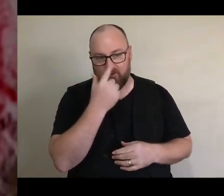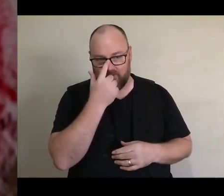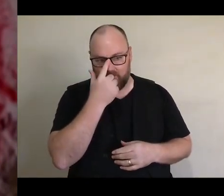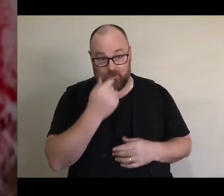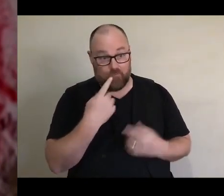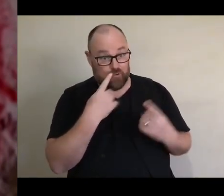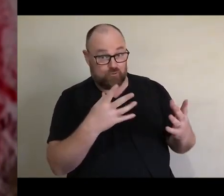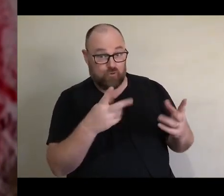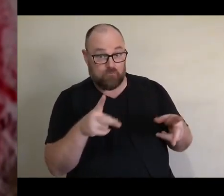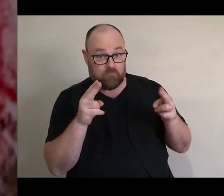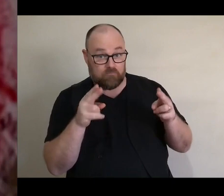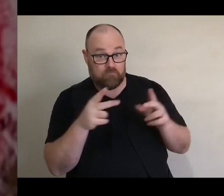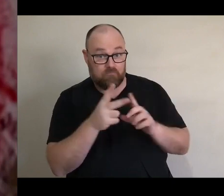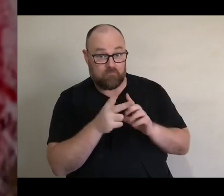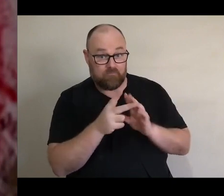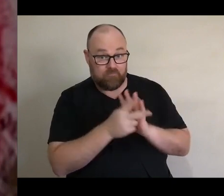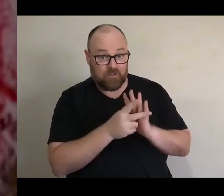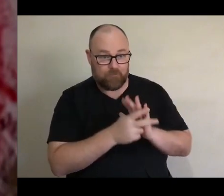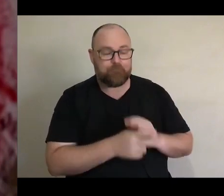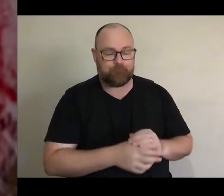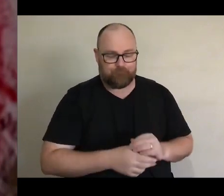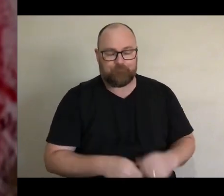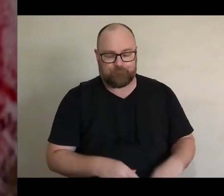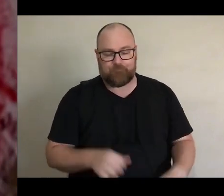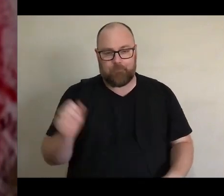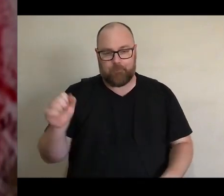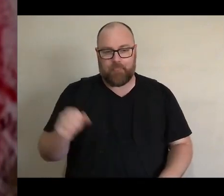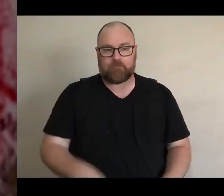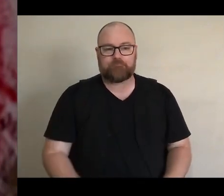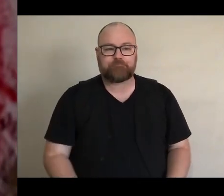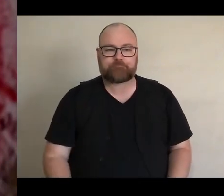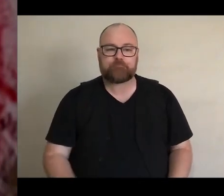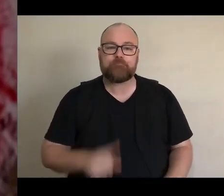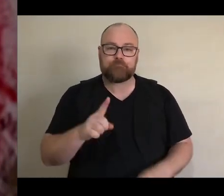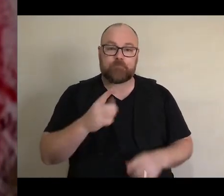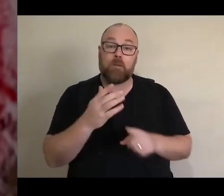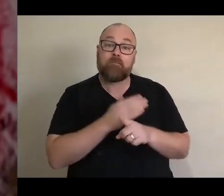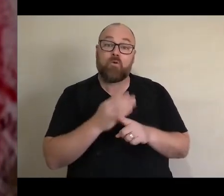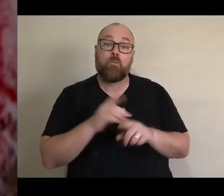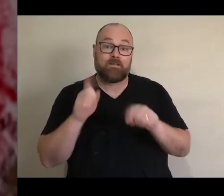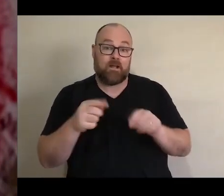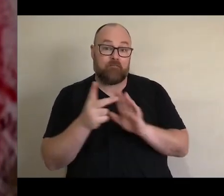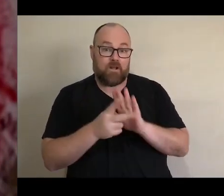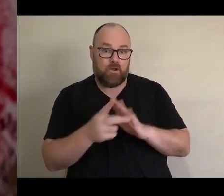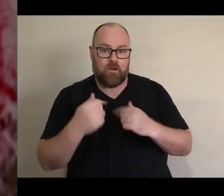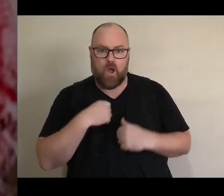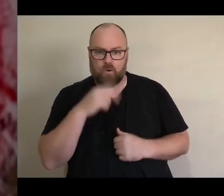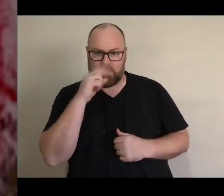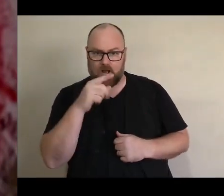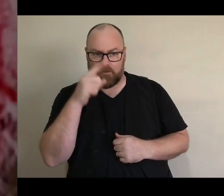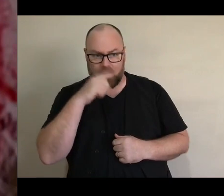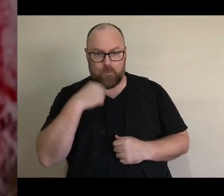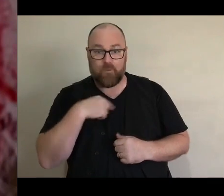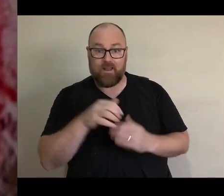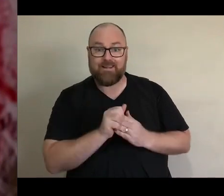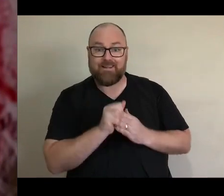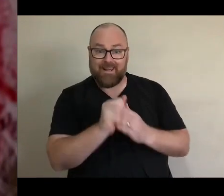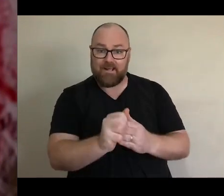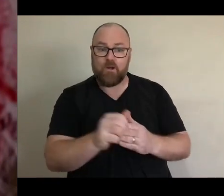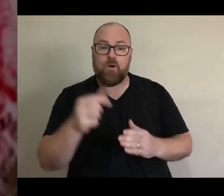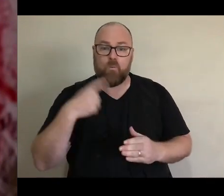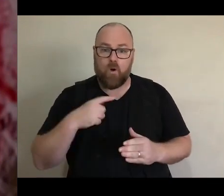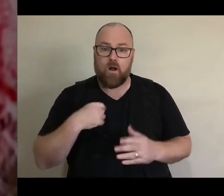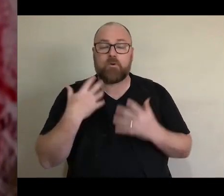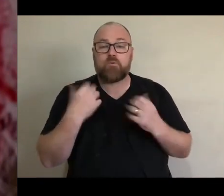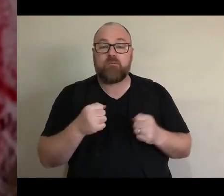We're doing a clip. Yeah. But just before we do, our young ones are only leading the way because we've had people like